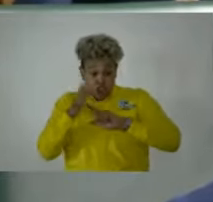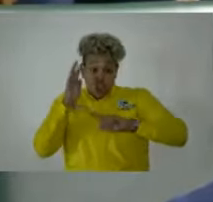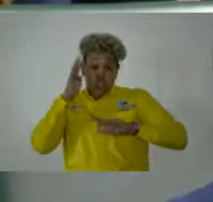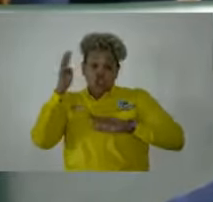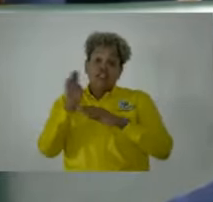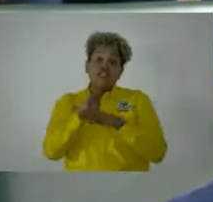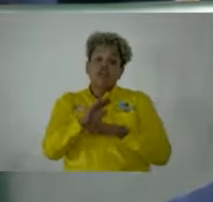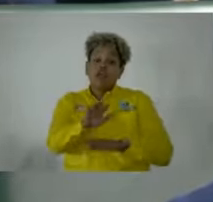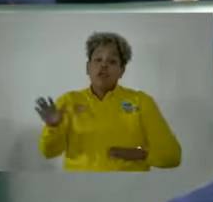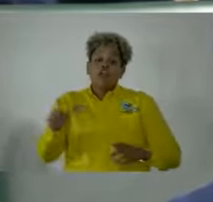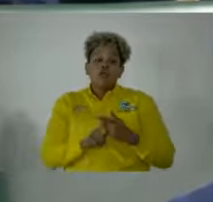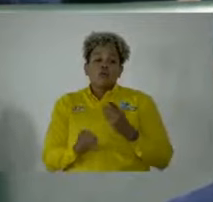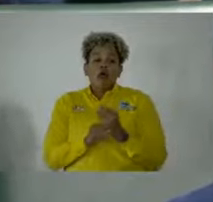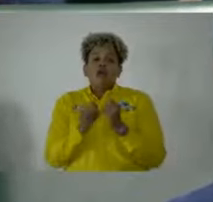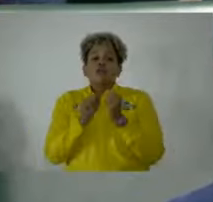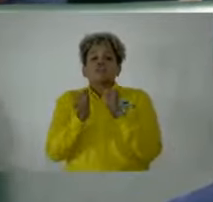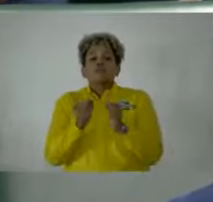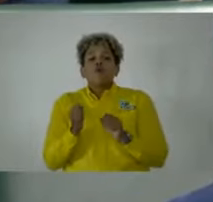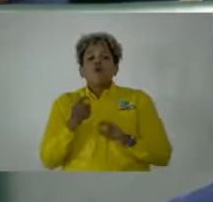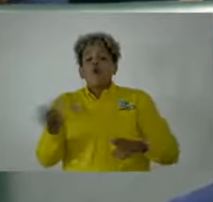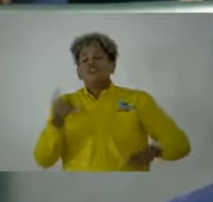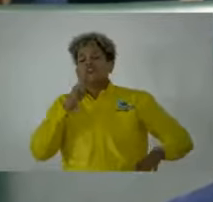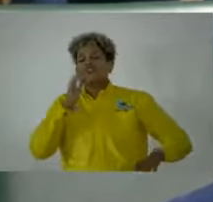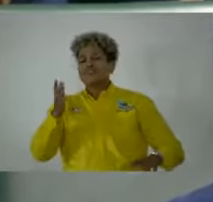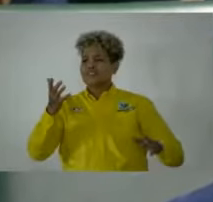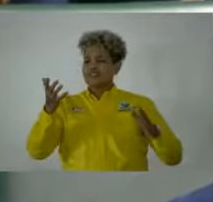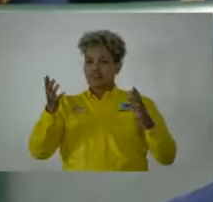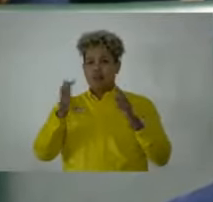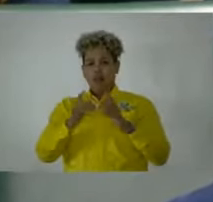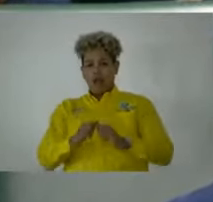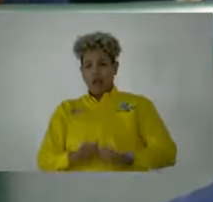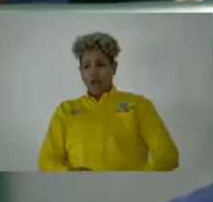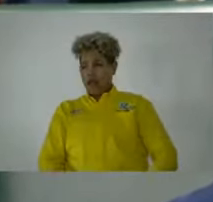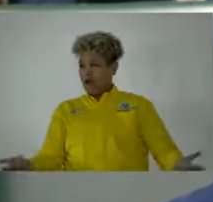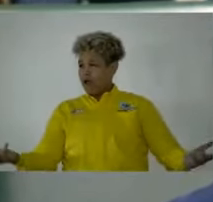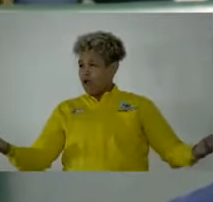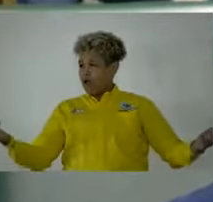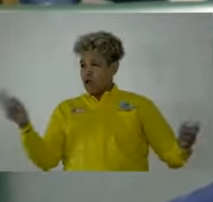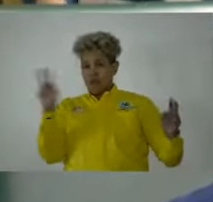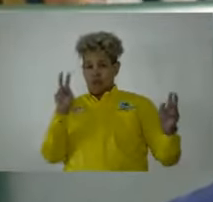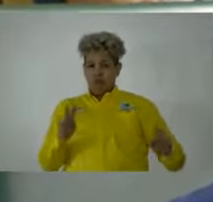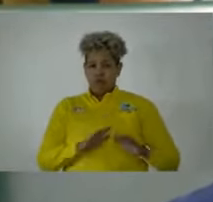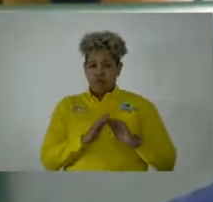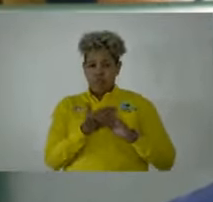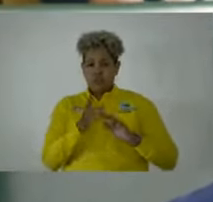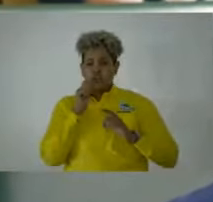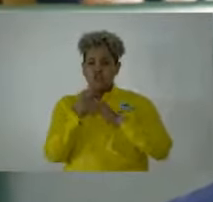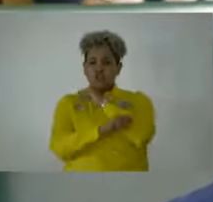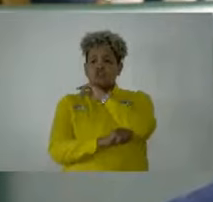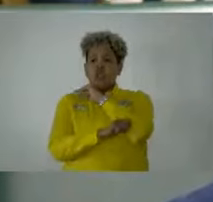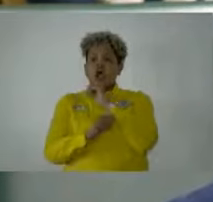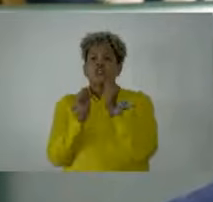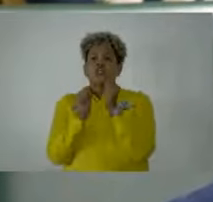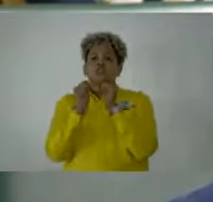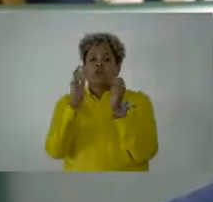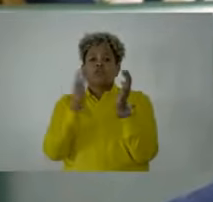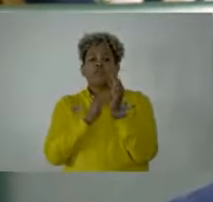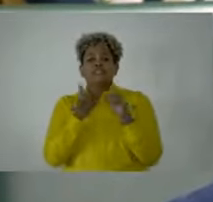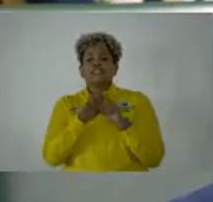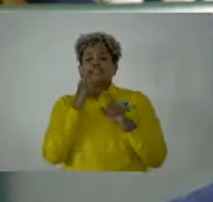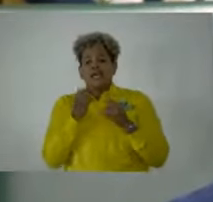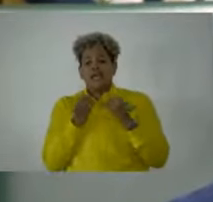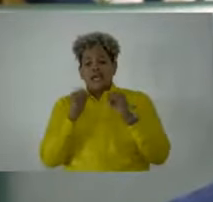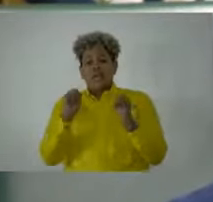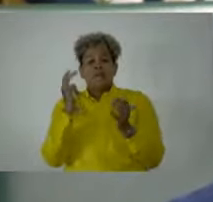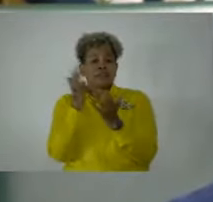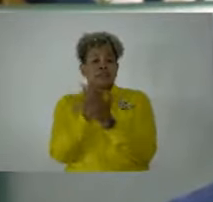creative industries and sports are falling apart island-wide. The Trelawney Sports Center,